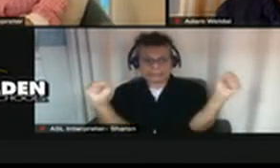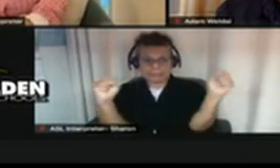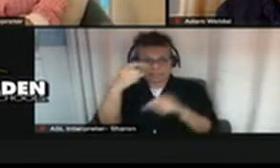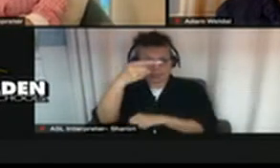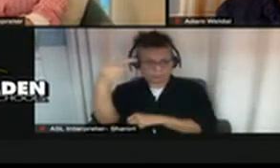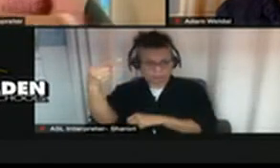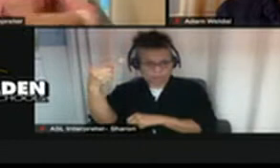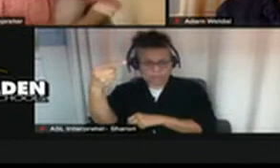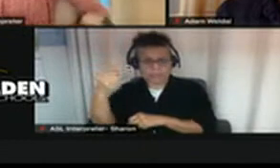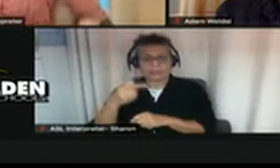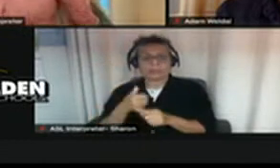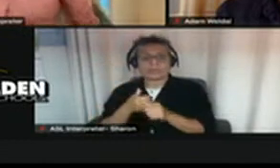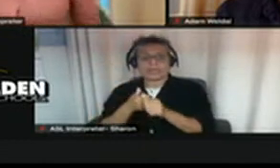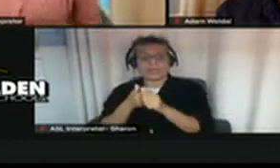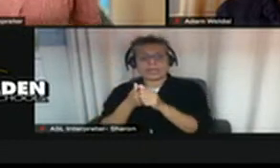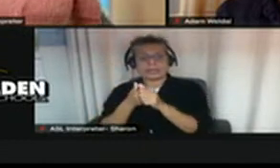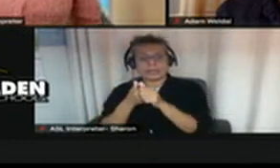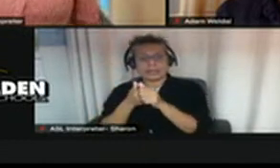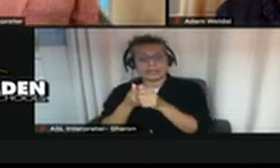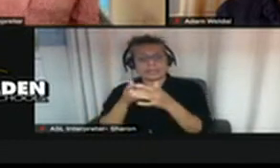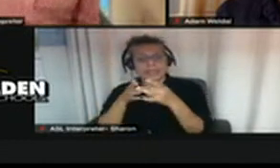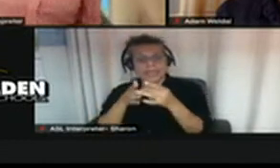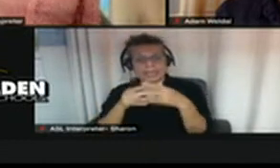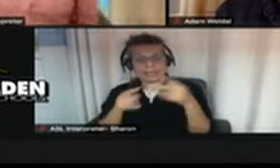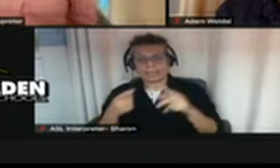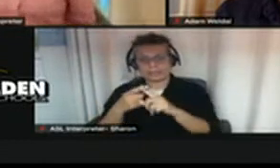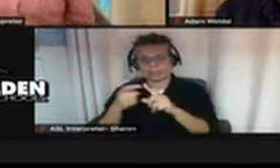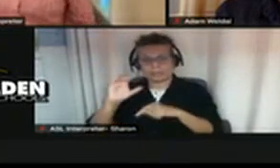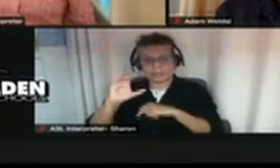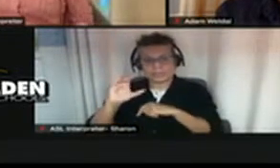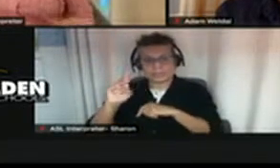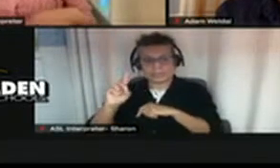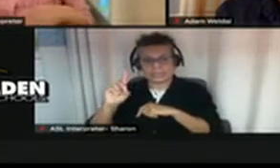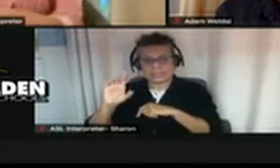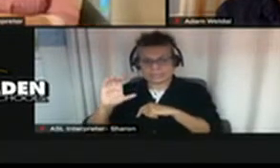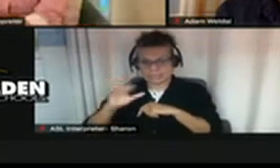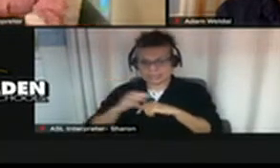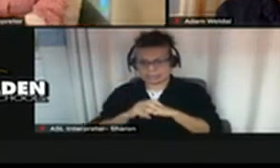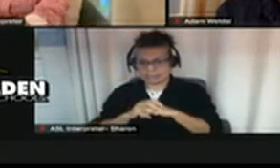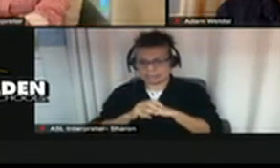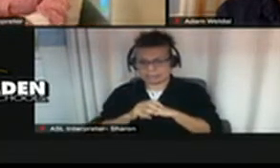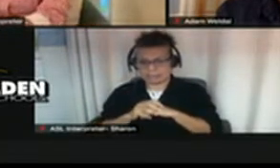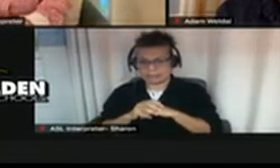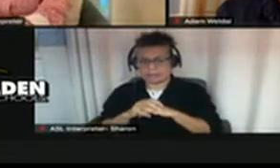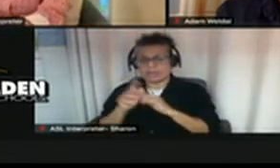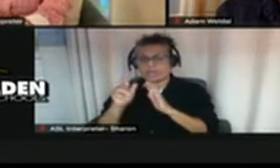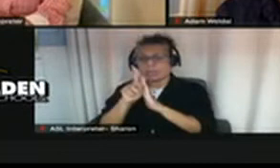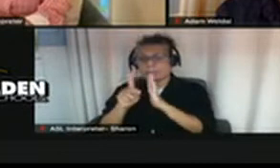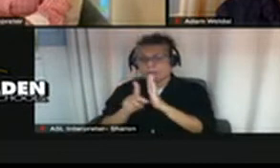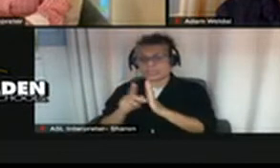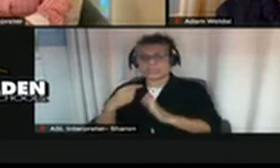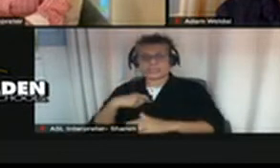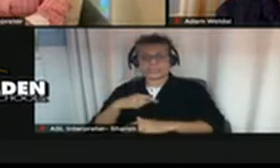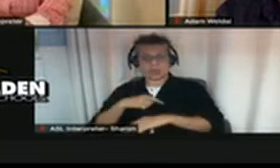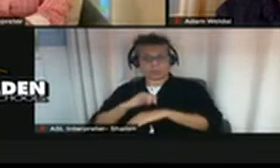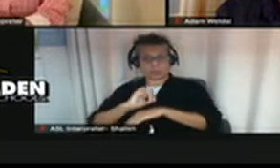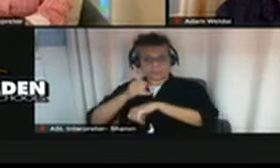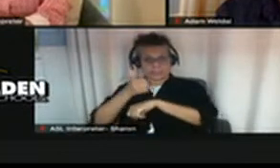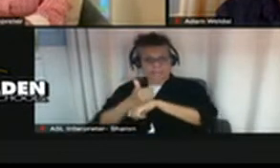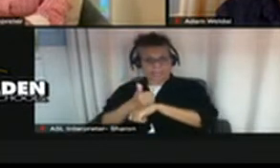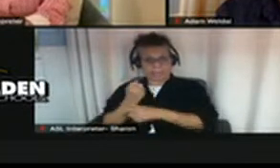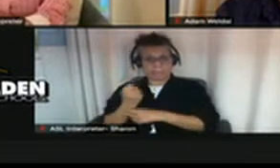the guidelines according to CDC. So the policy that we created last year, and I appreciate